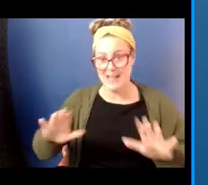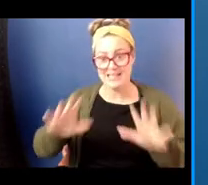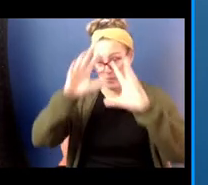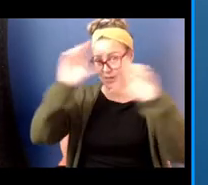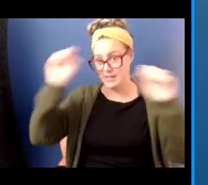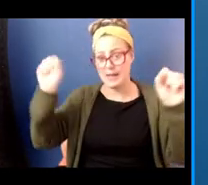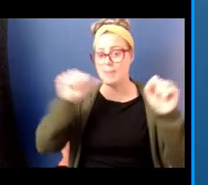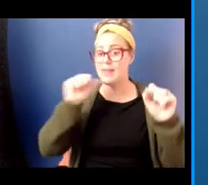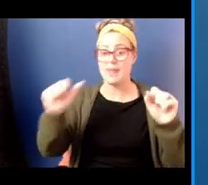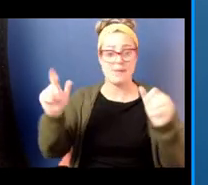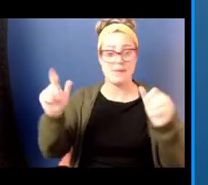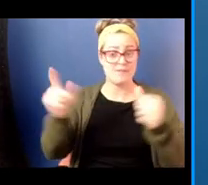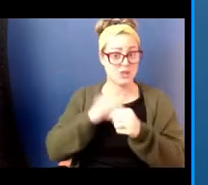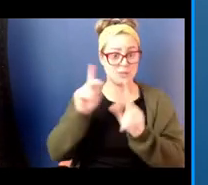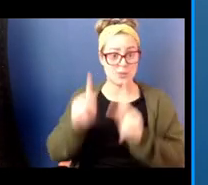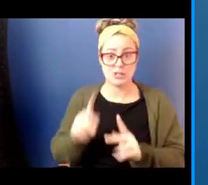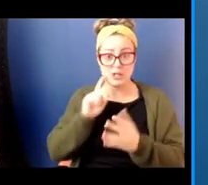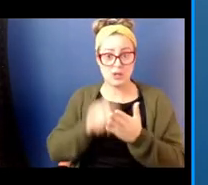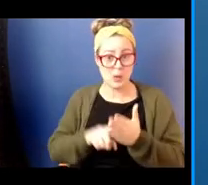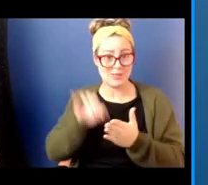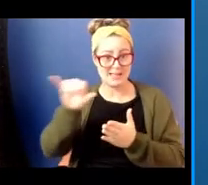last second